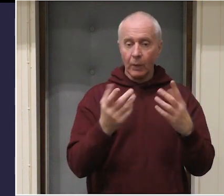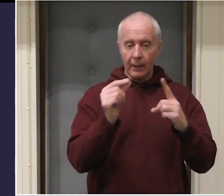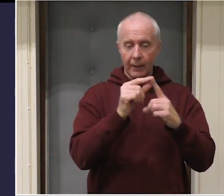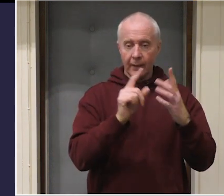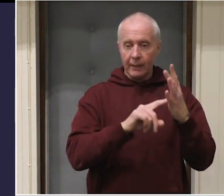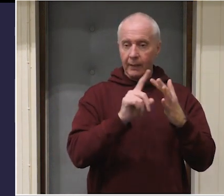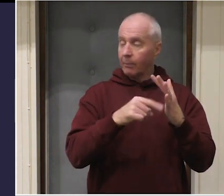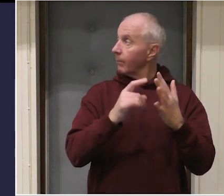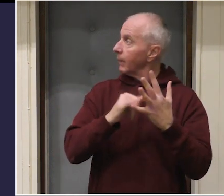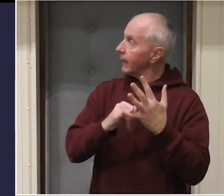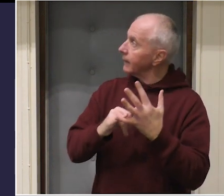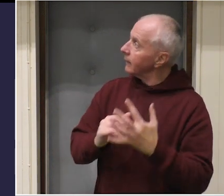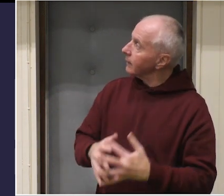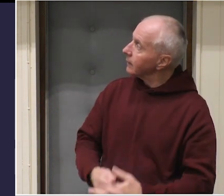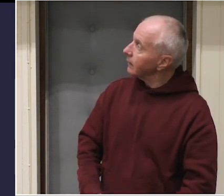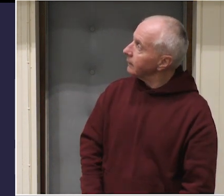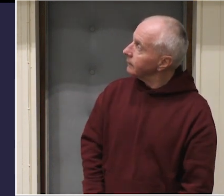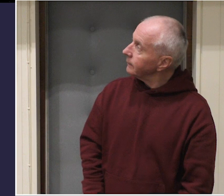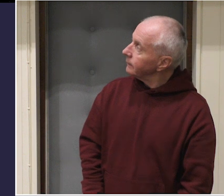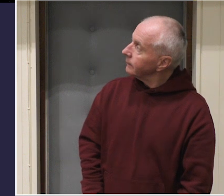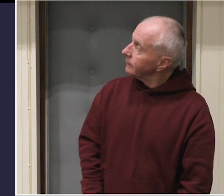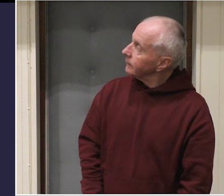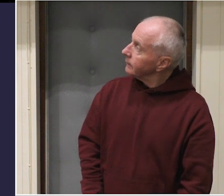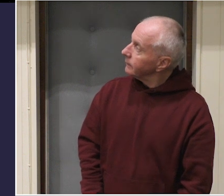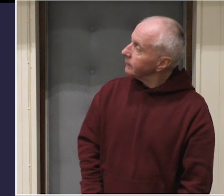It's, in particular, that star there.